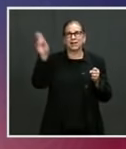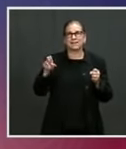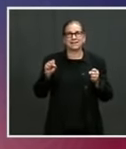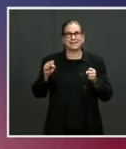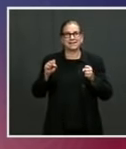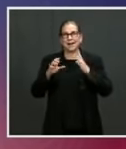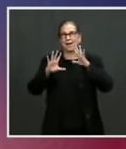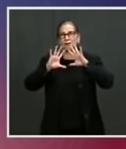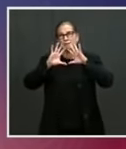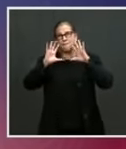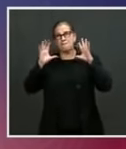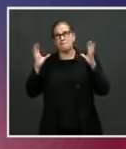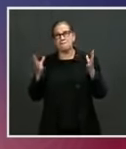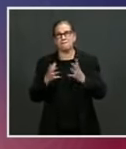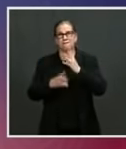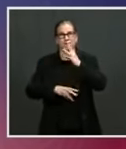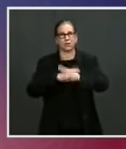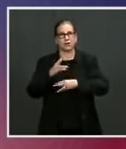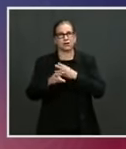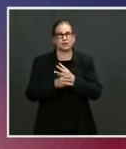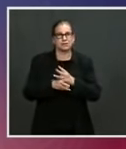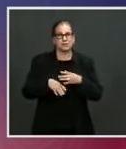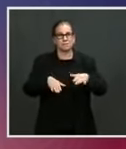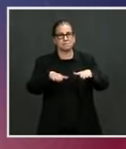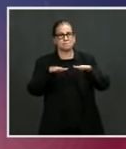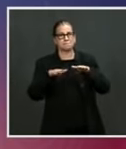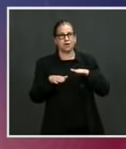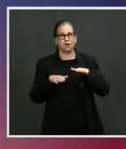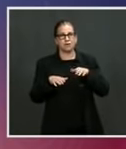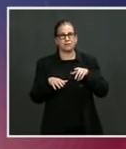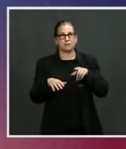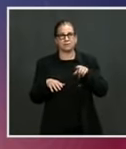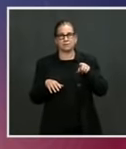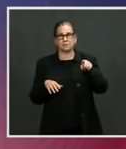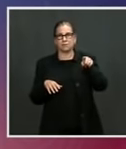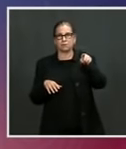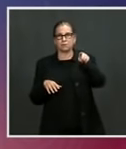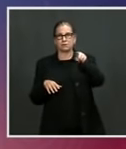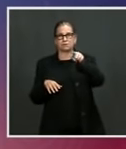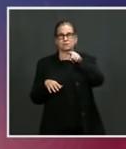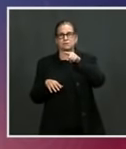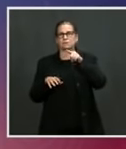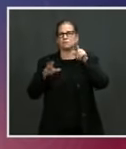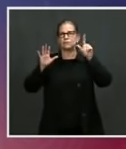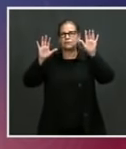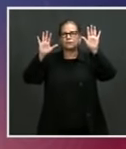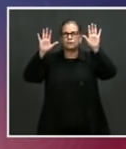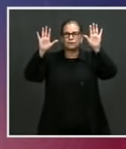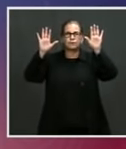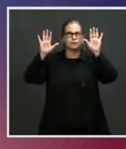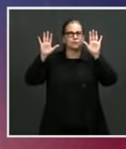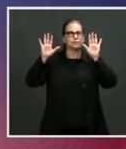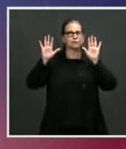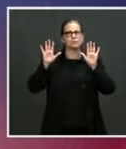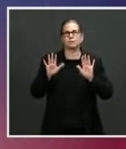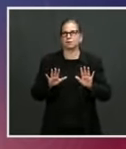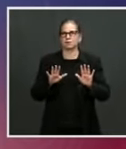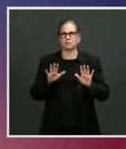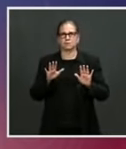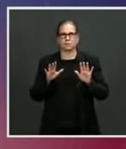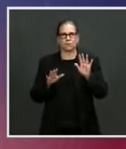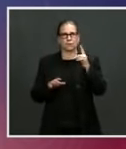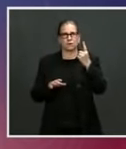the heroes of the greatest experiment the world has ever known, ever